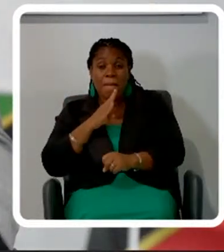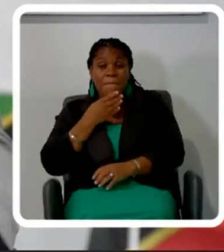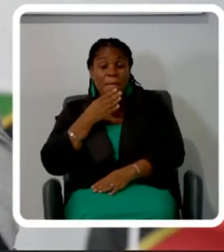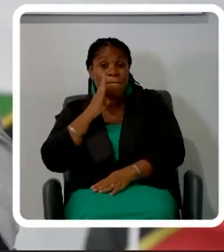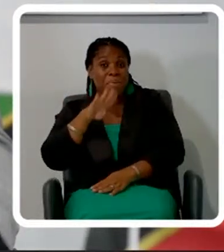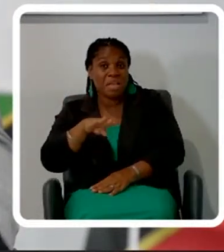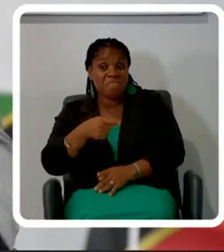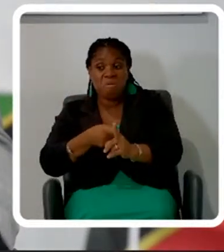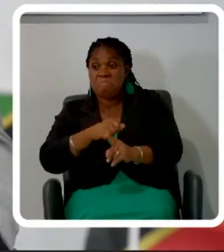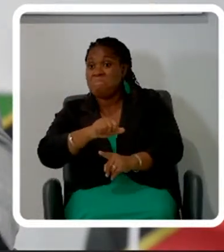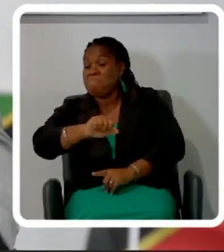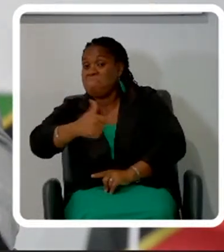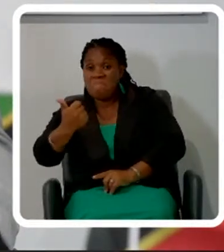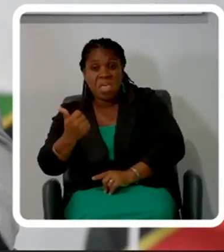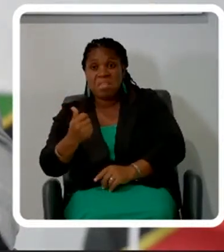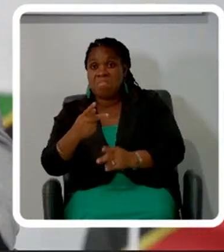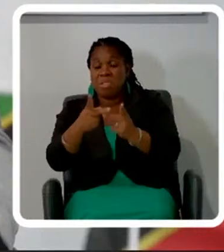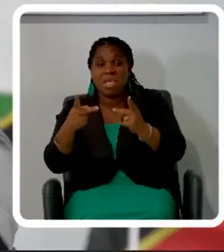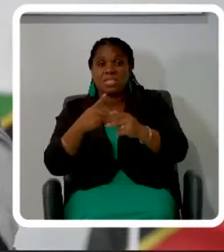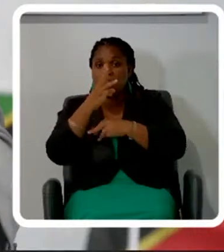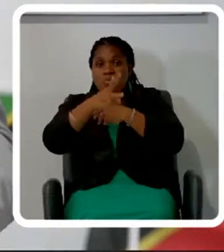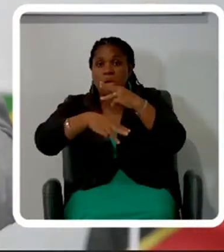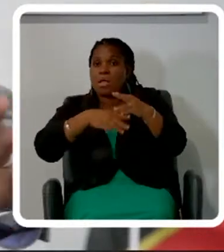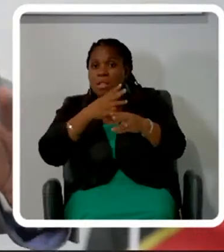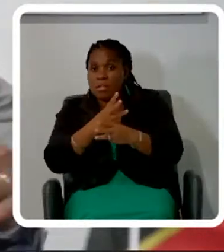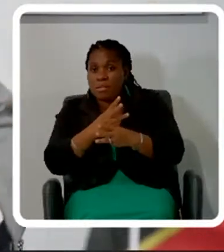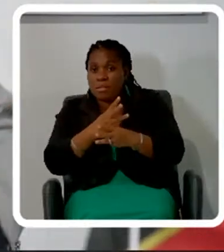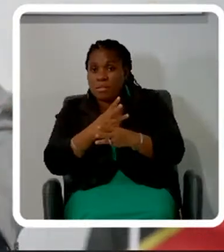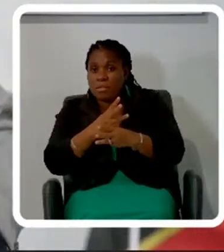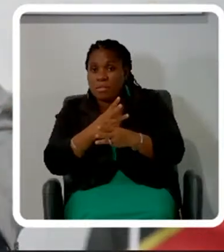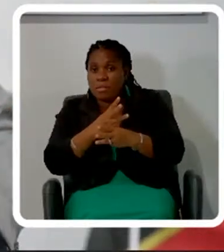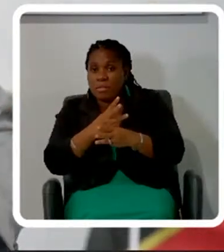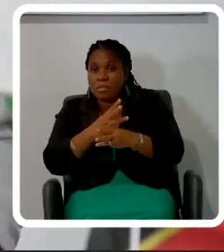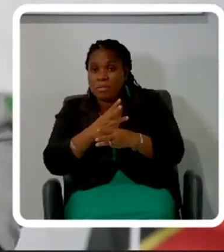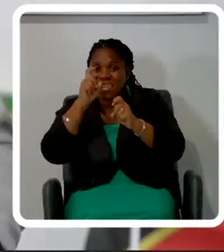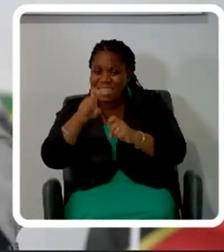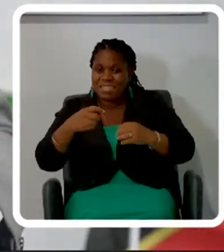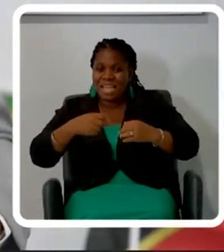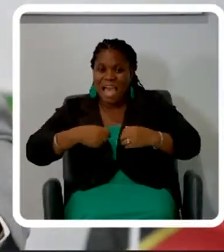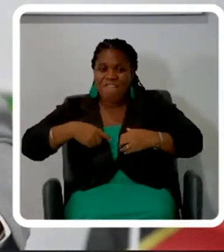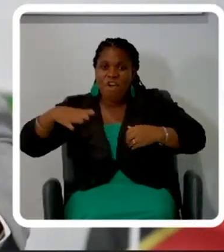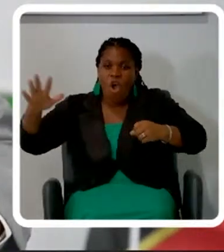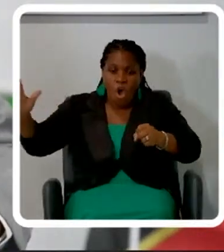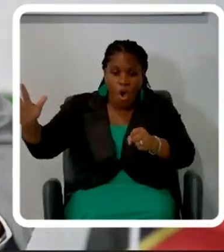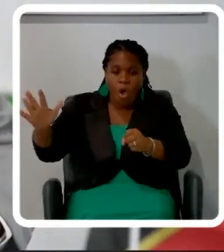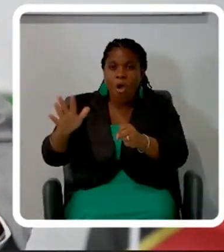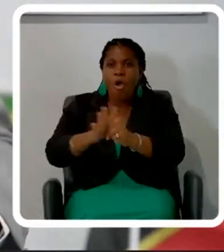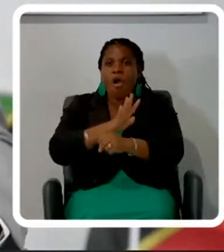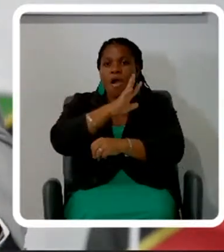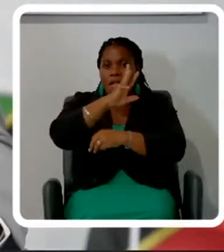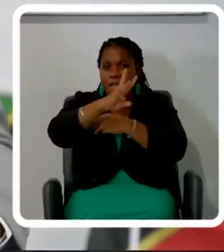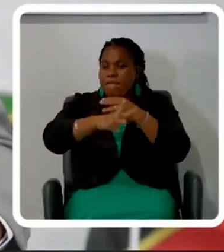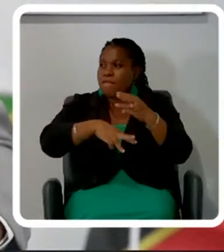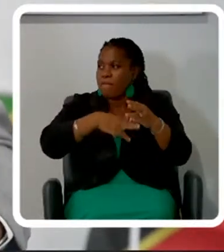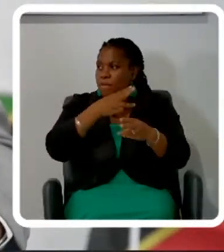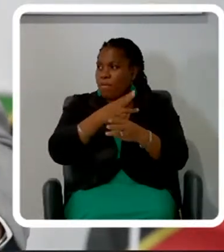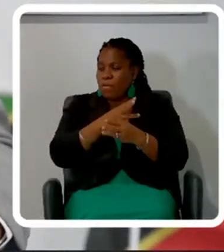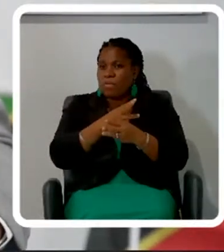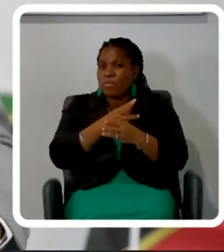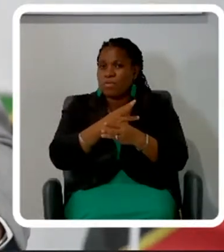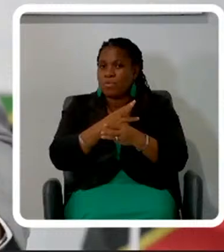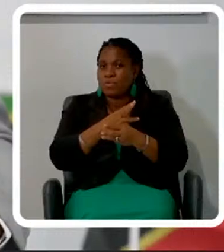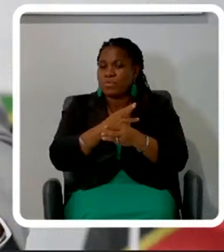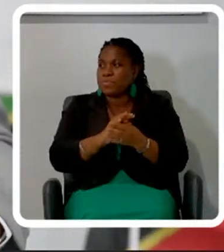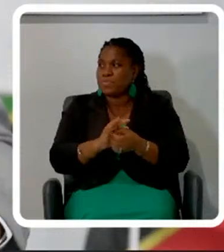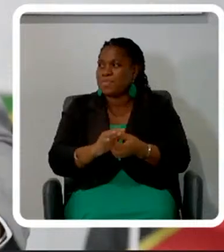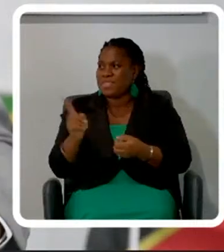strict standards, you can end up in trouble. And so therefore, we are simply saying that, I know she has a question. Let her ask a question. You've been